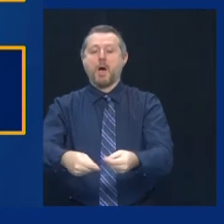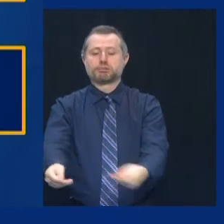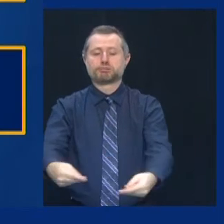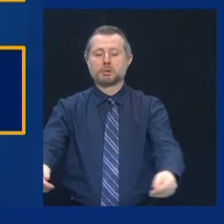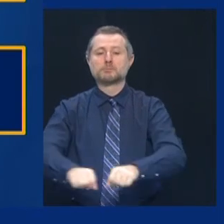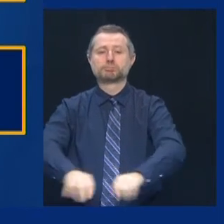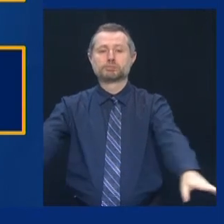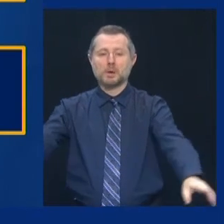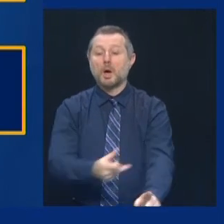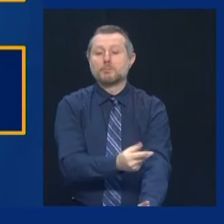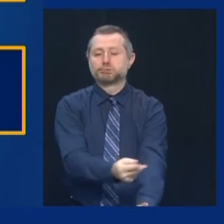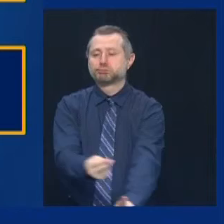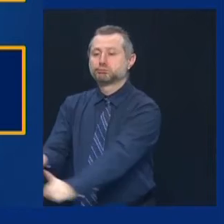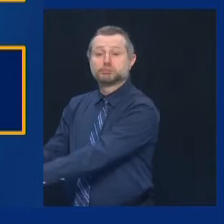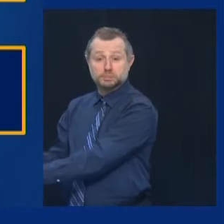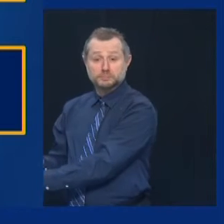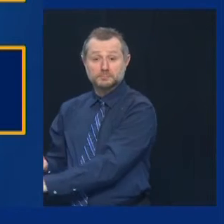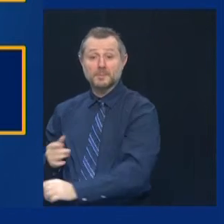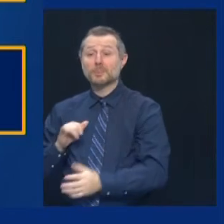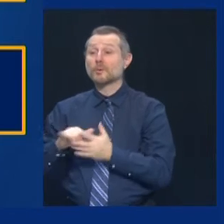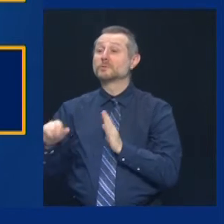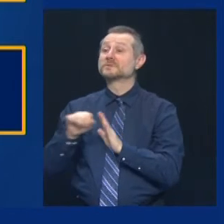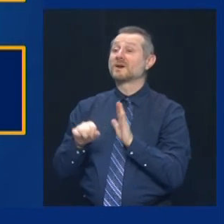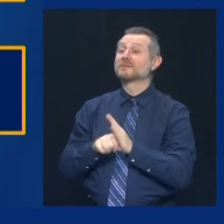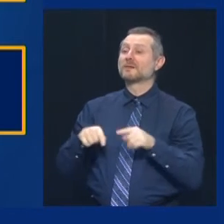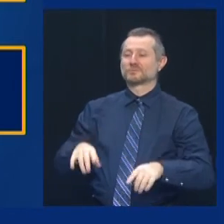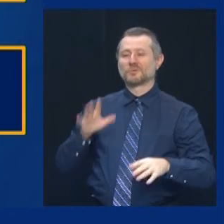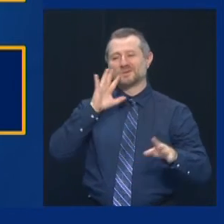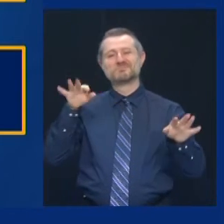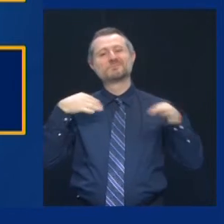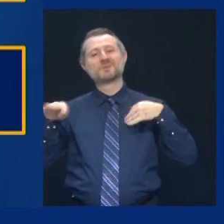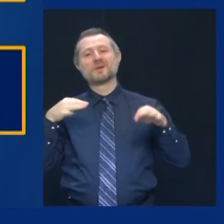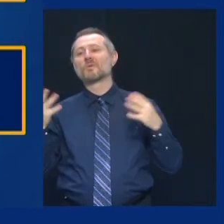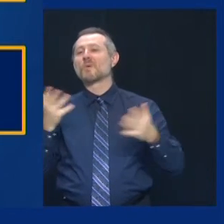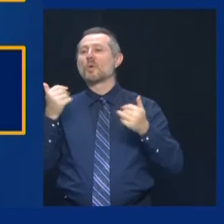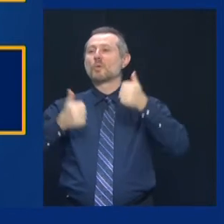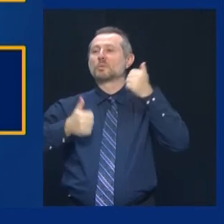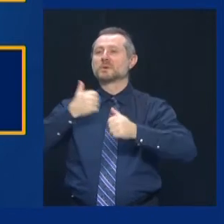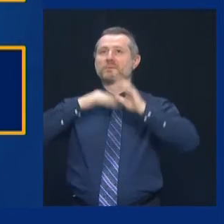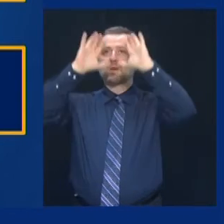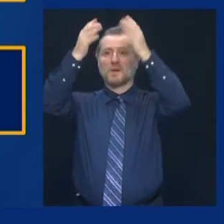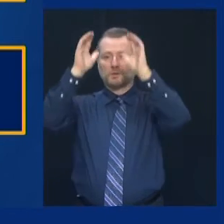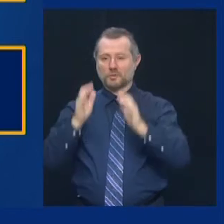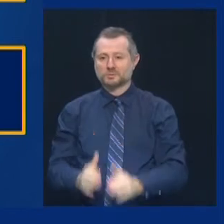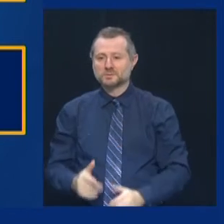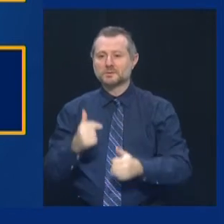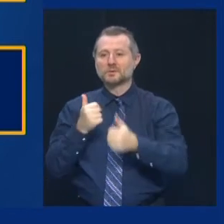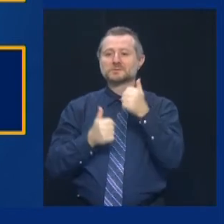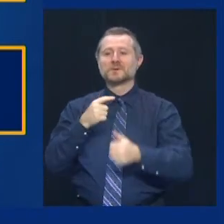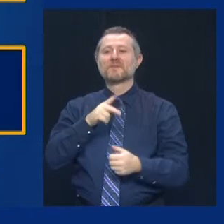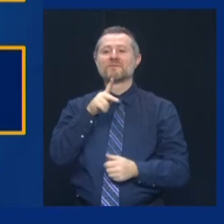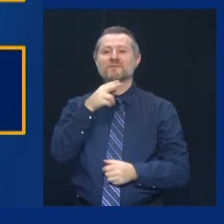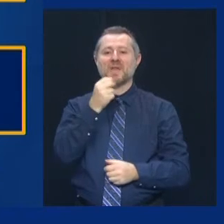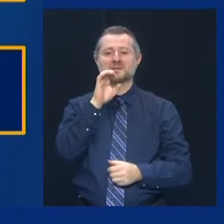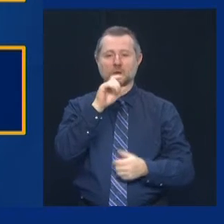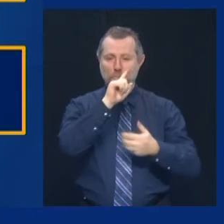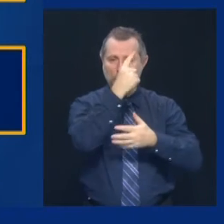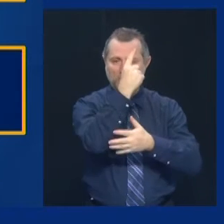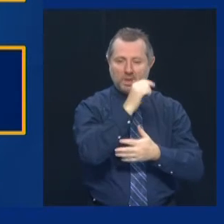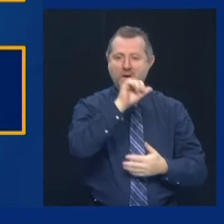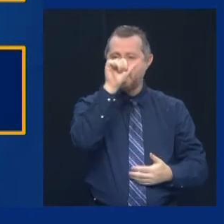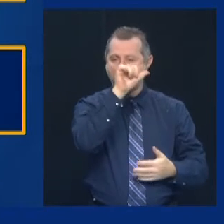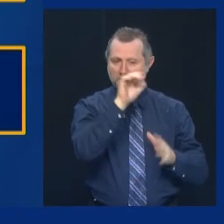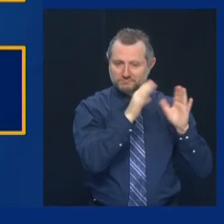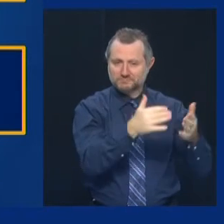the categories of people who are eligible, phase 1A, phase 1B, et cetera.